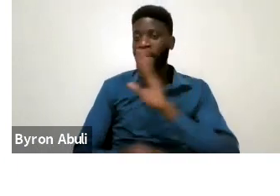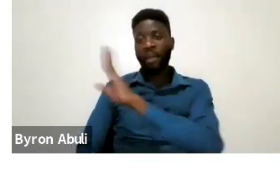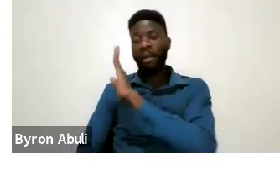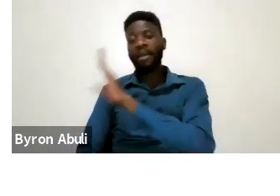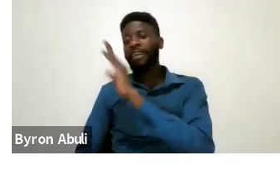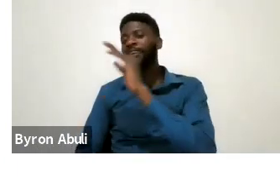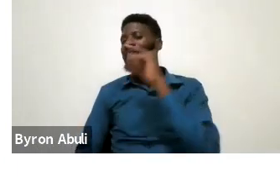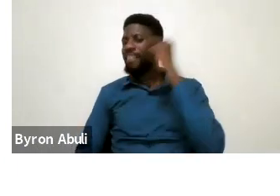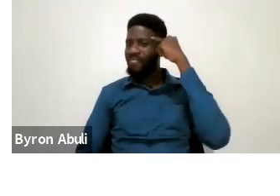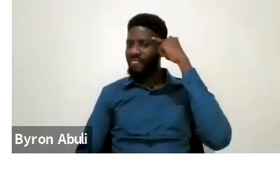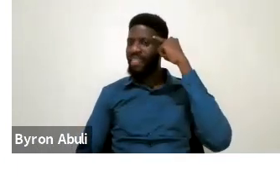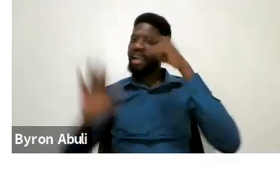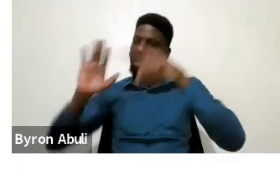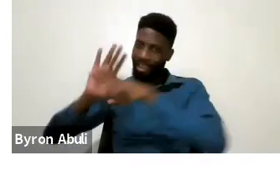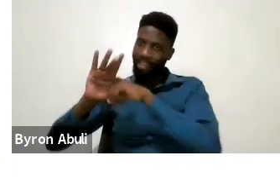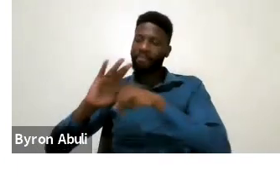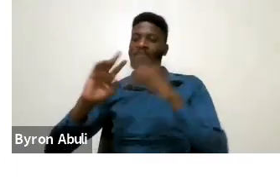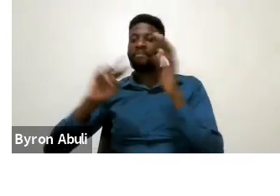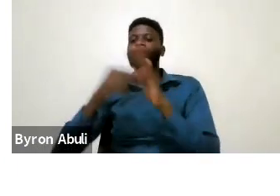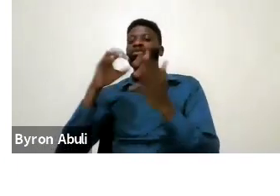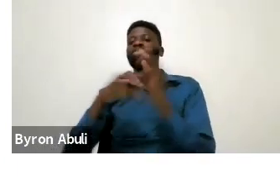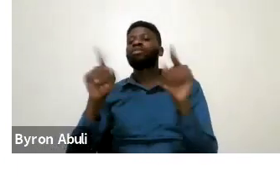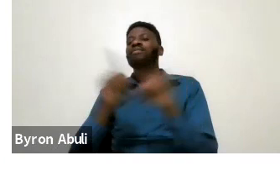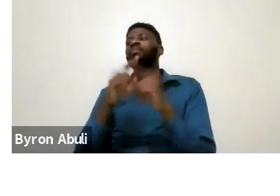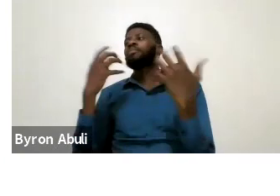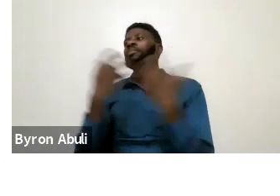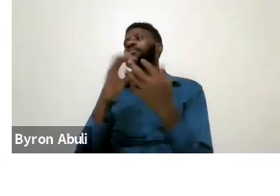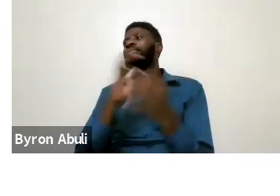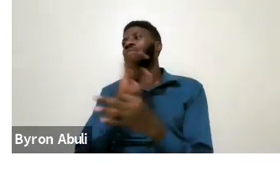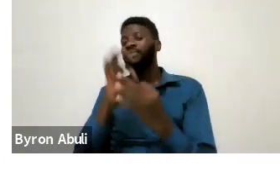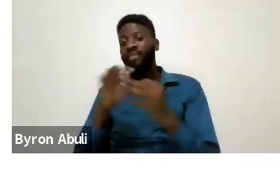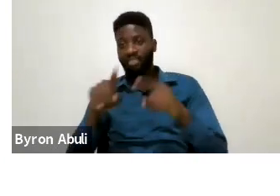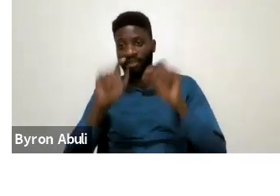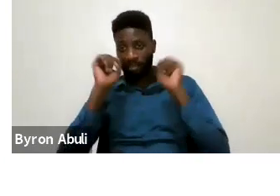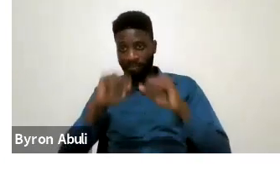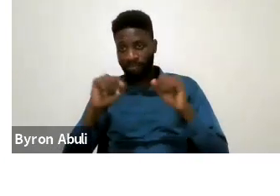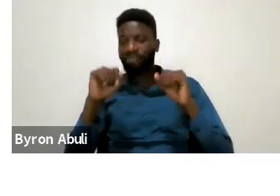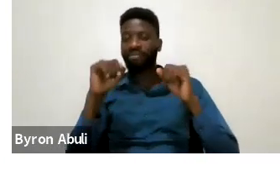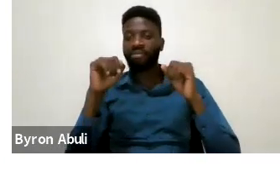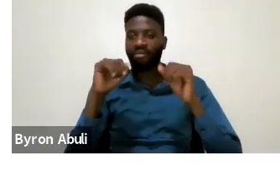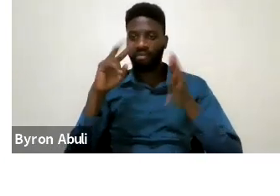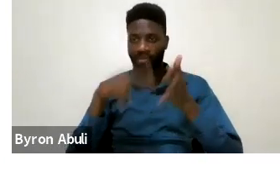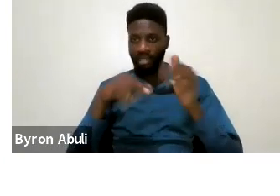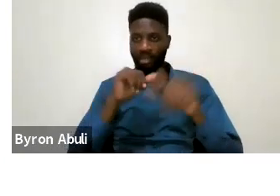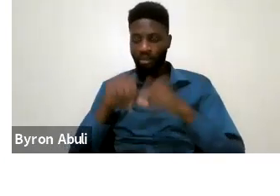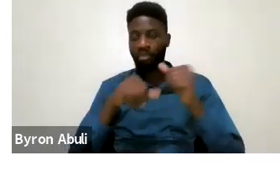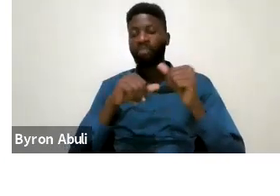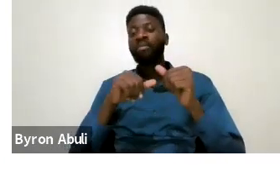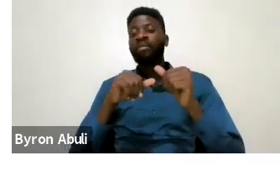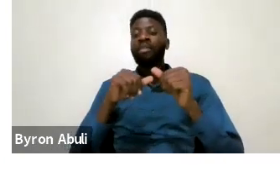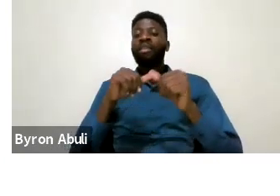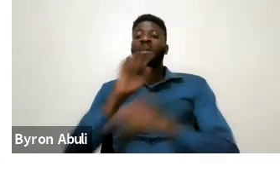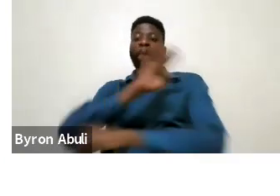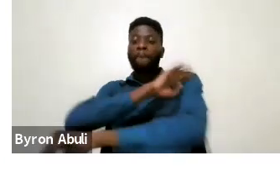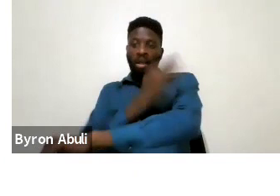created the situation. So just you can explore that and read about, the power of attraction and how now it can